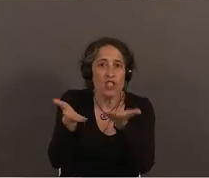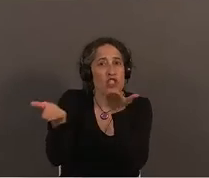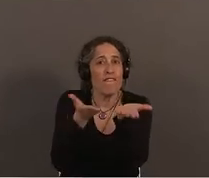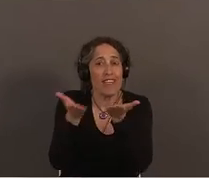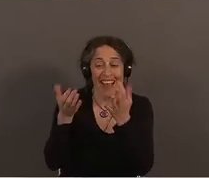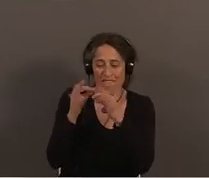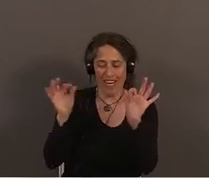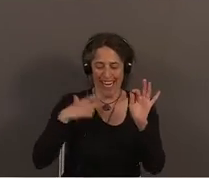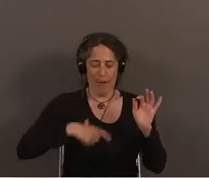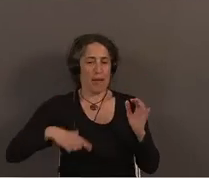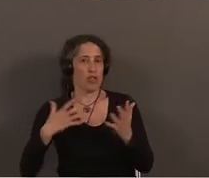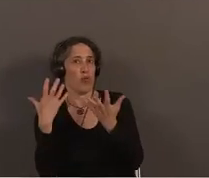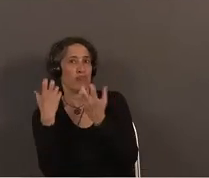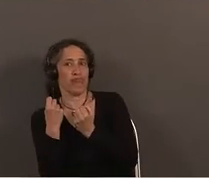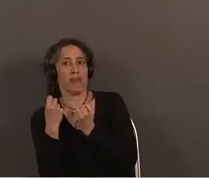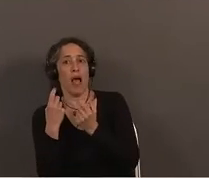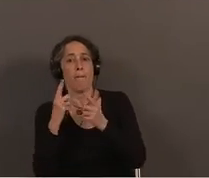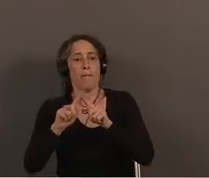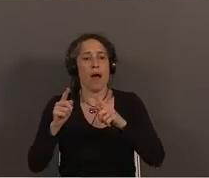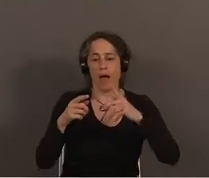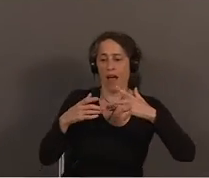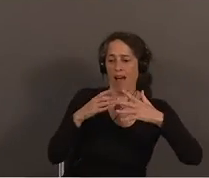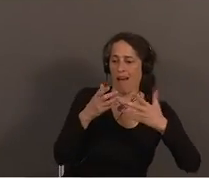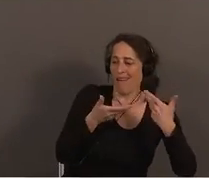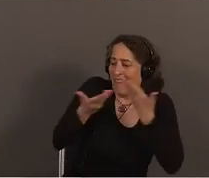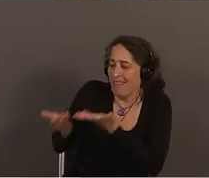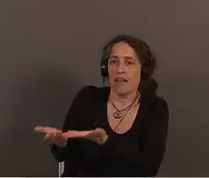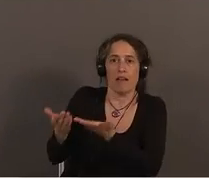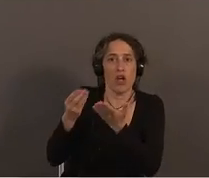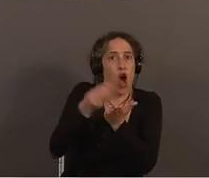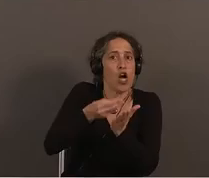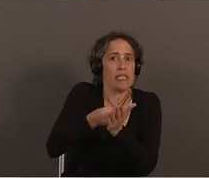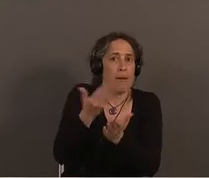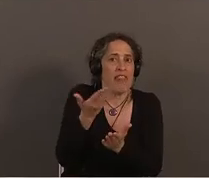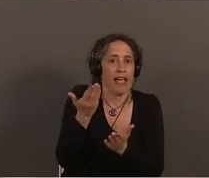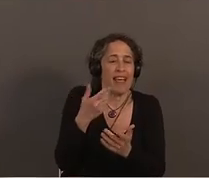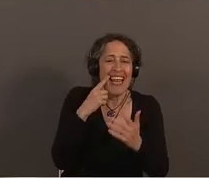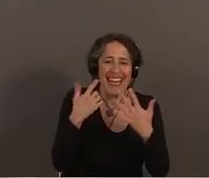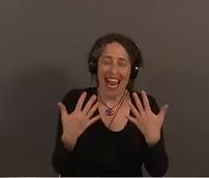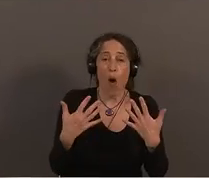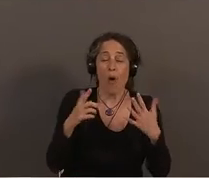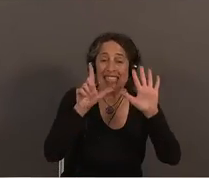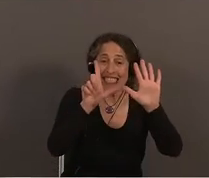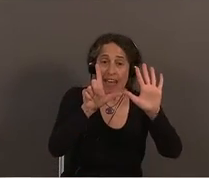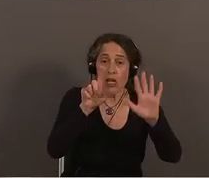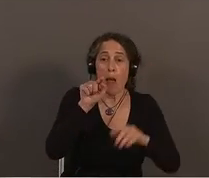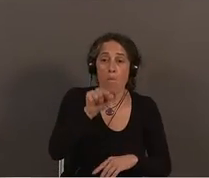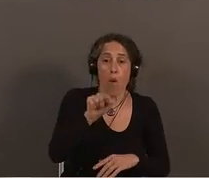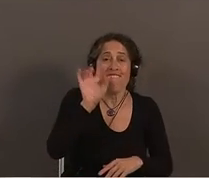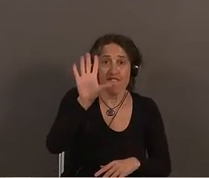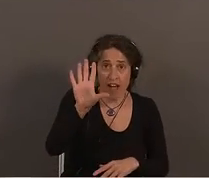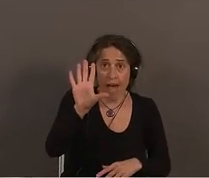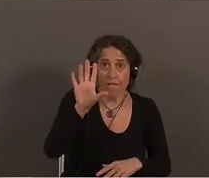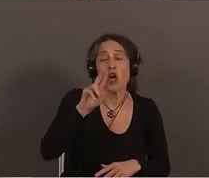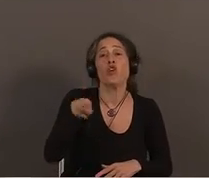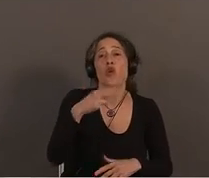free to the customers. Now, the Commission has set a certain cap. That cap at the moment stands at 7.5 euros per gigabyte. Now, in